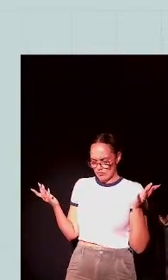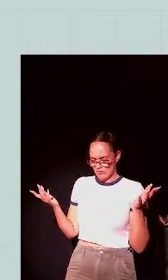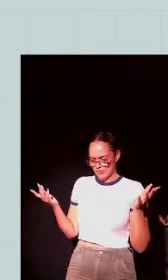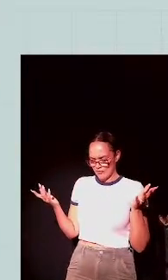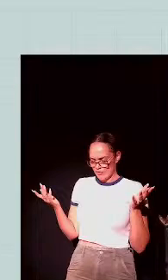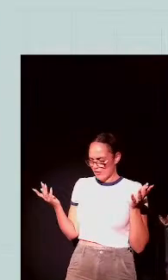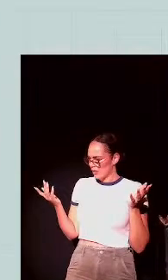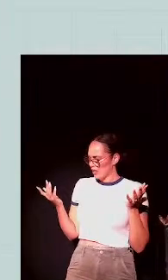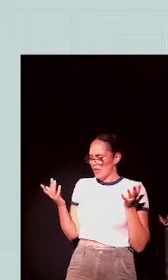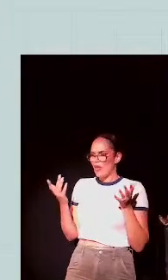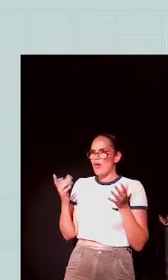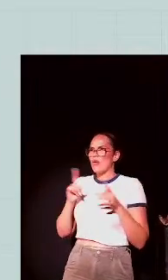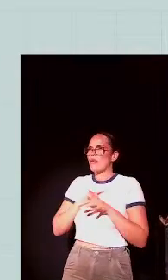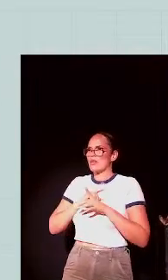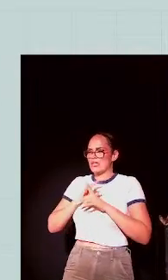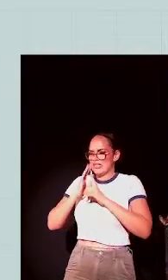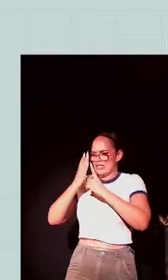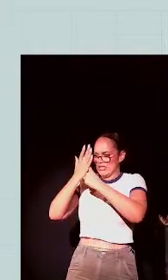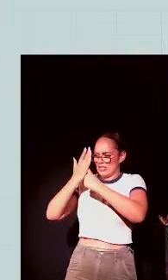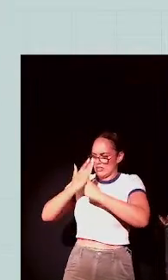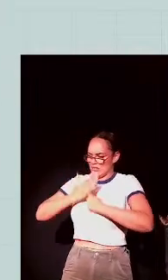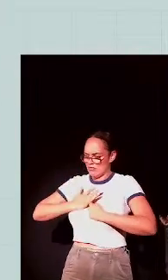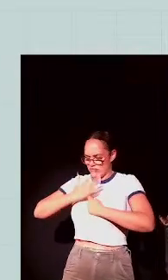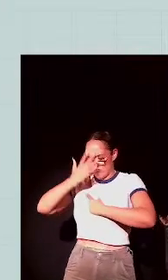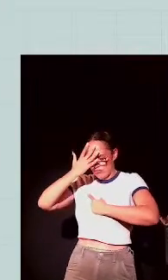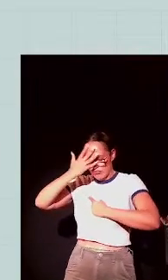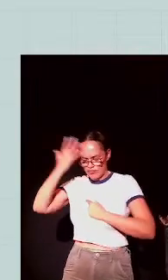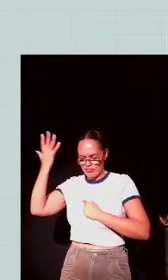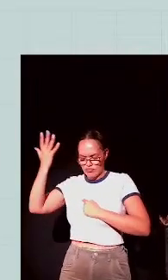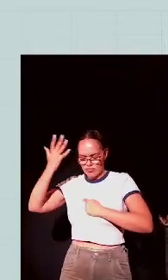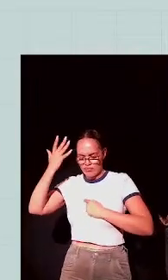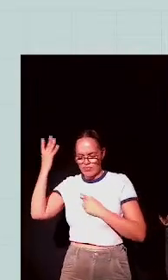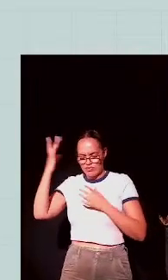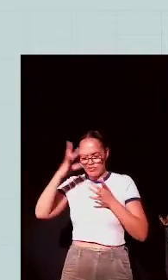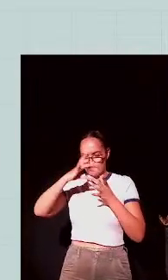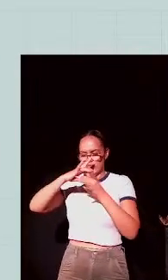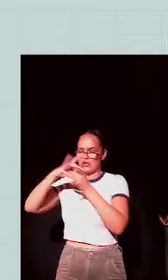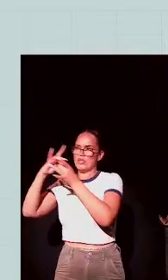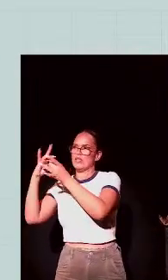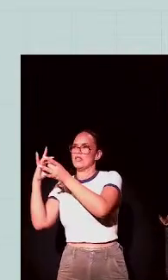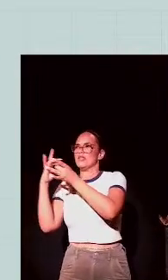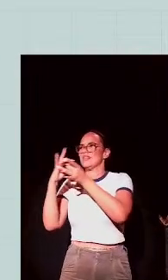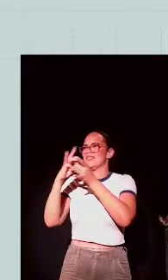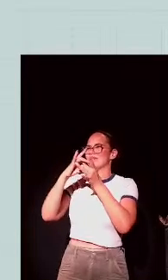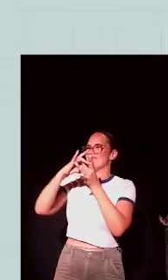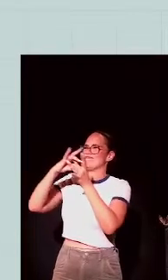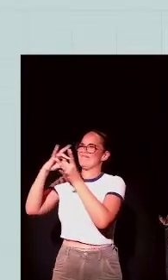to make me dream of you. And I